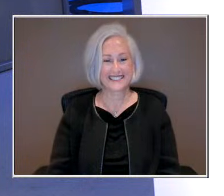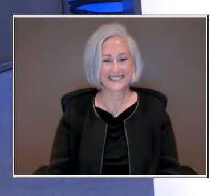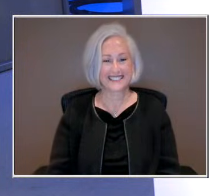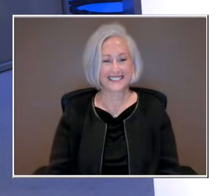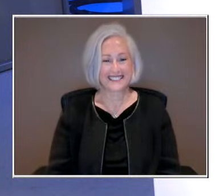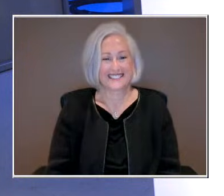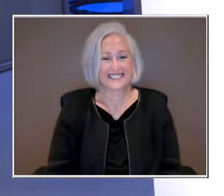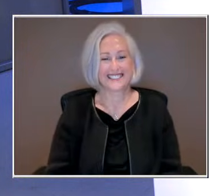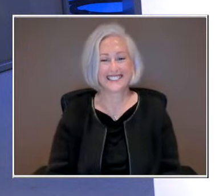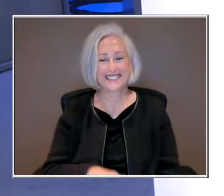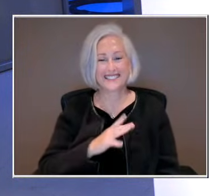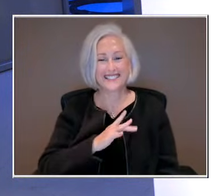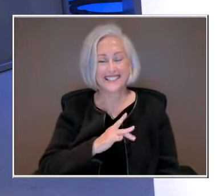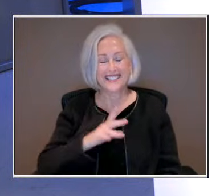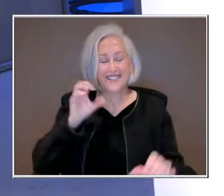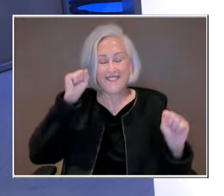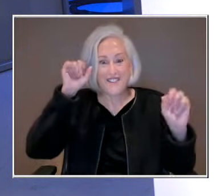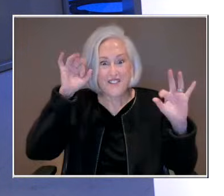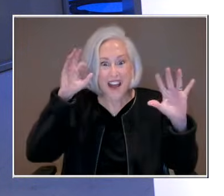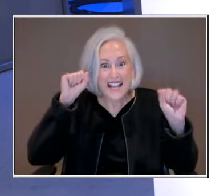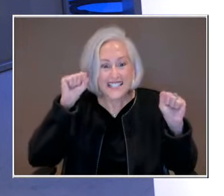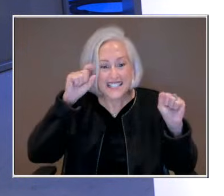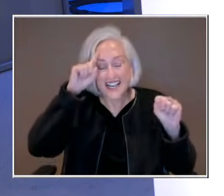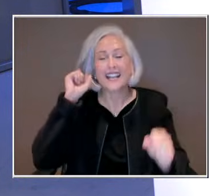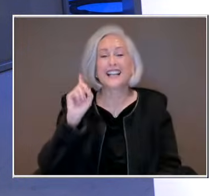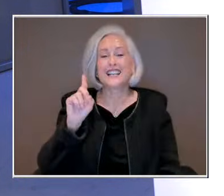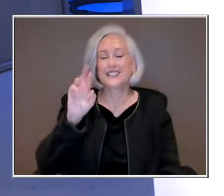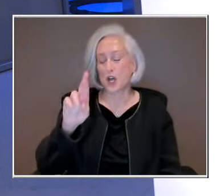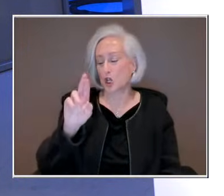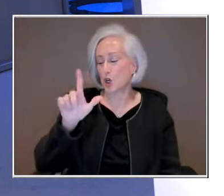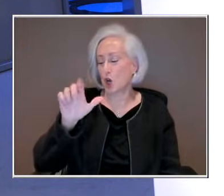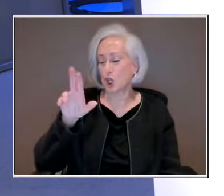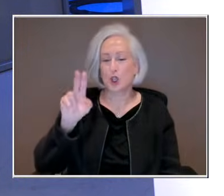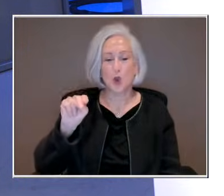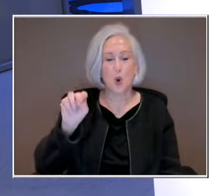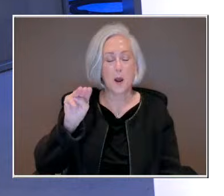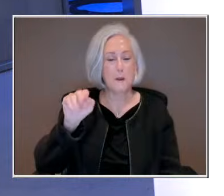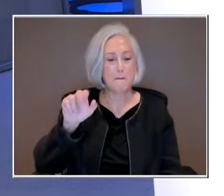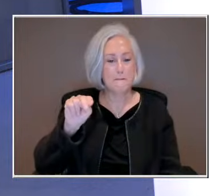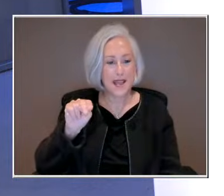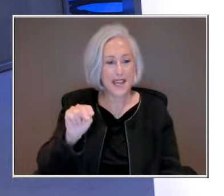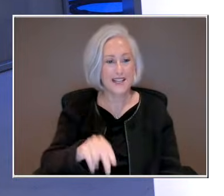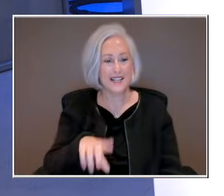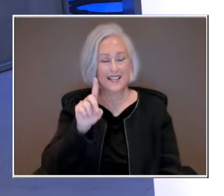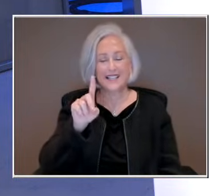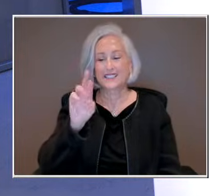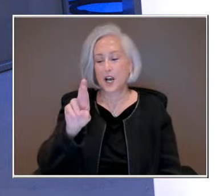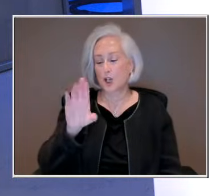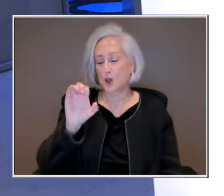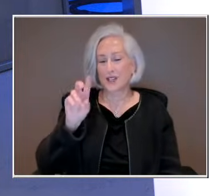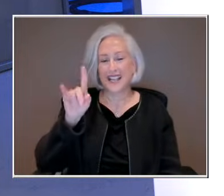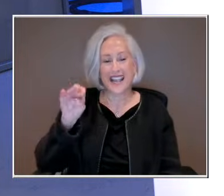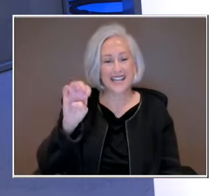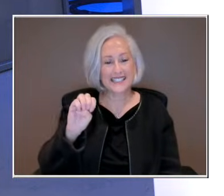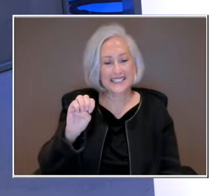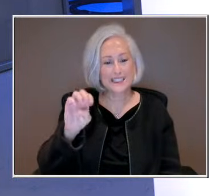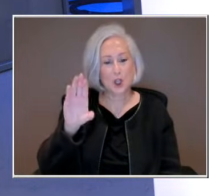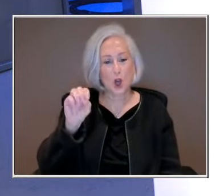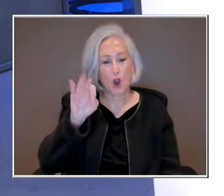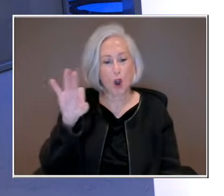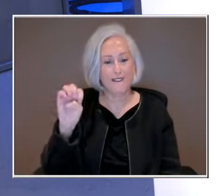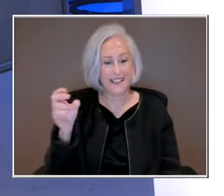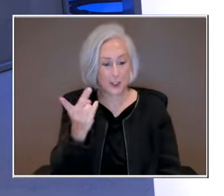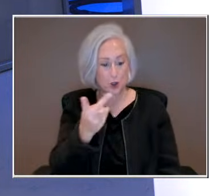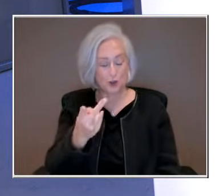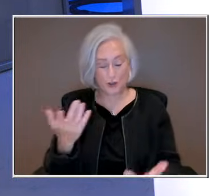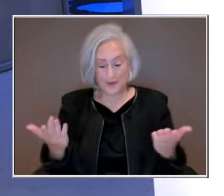That's so fascinating. Dr. Lauren Mann and Dr. Candace Coffey are both here in the studio to talk about this study. Now,